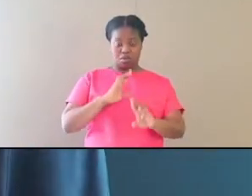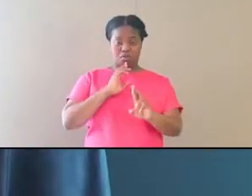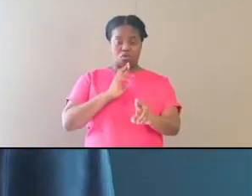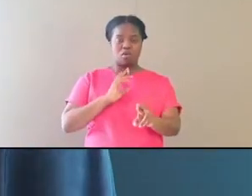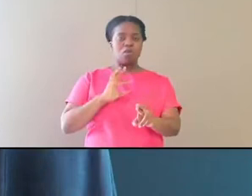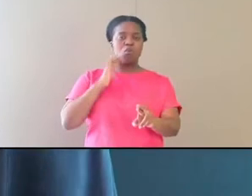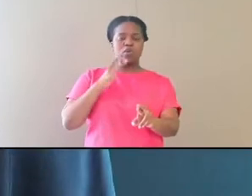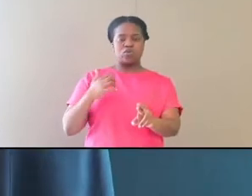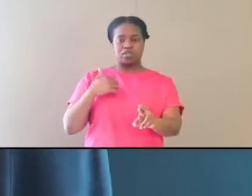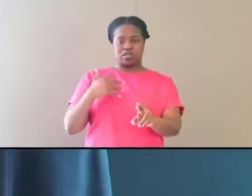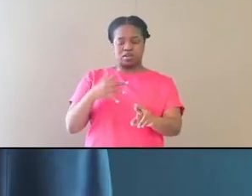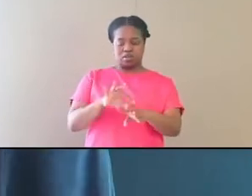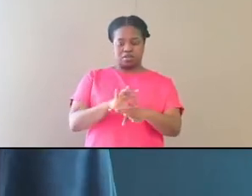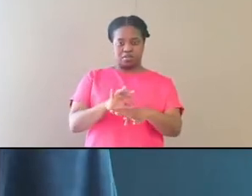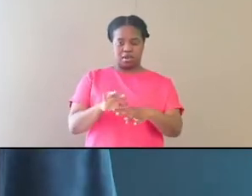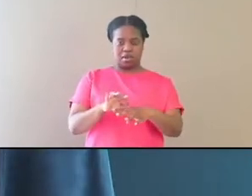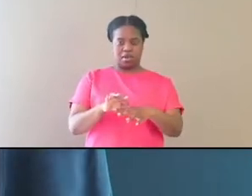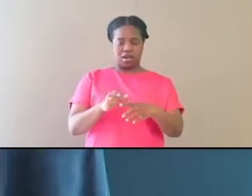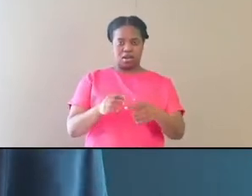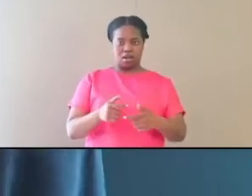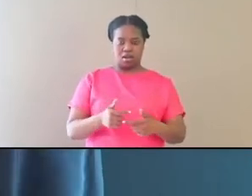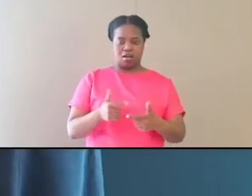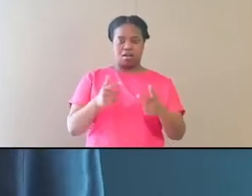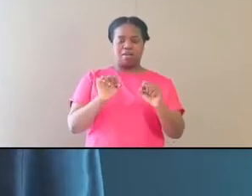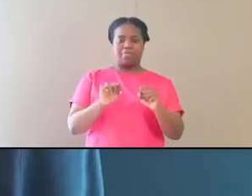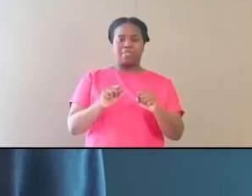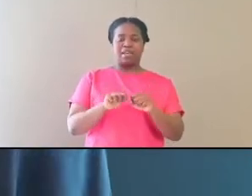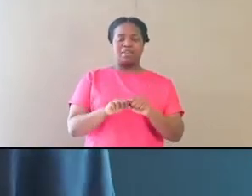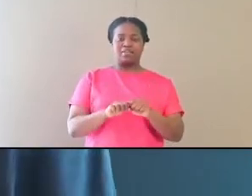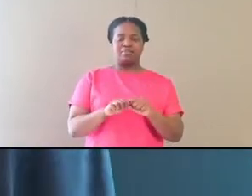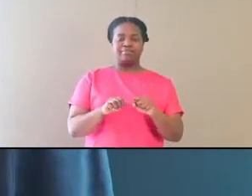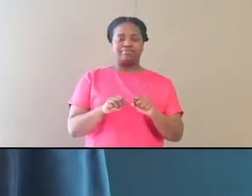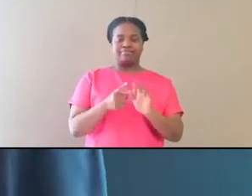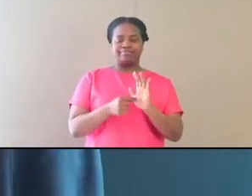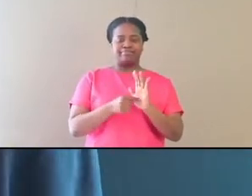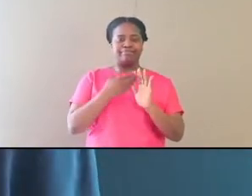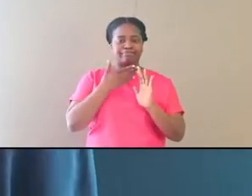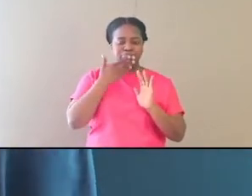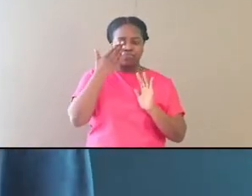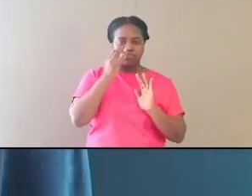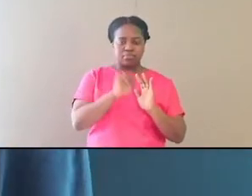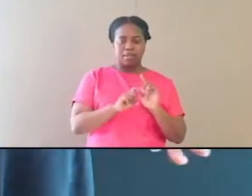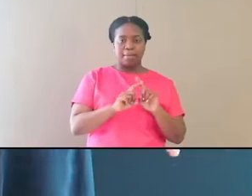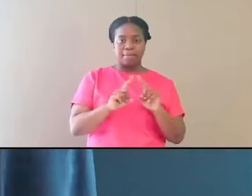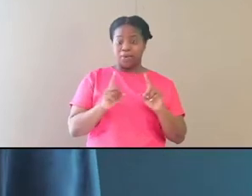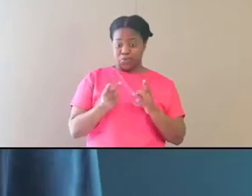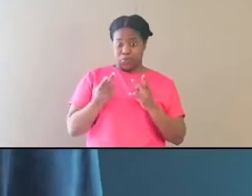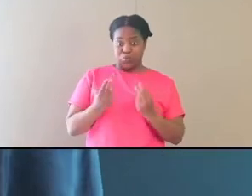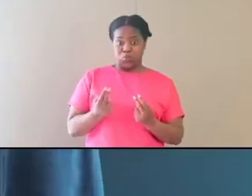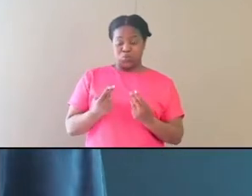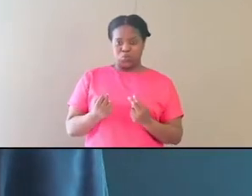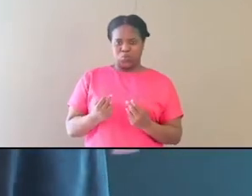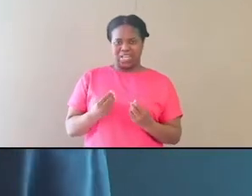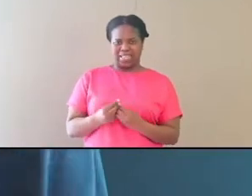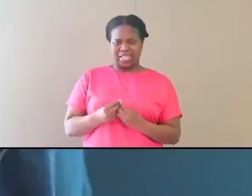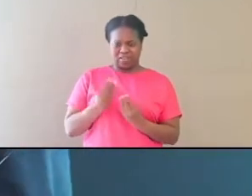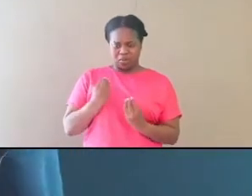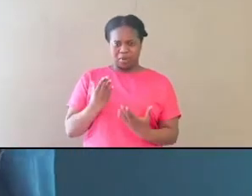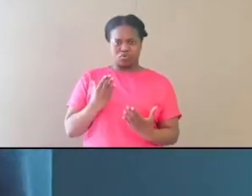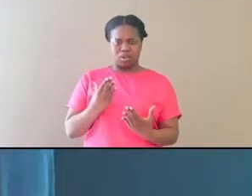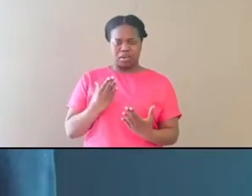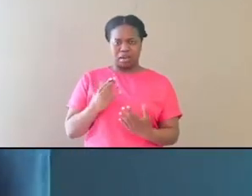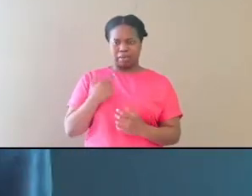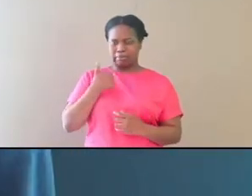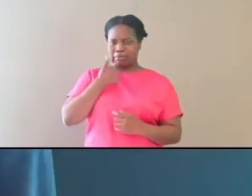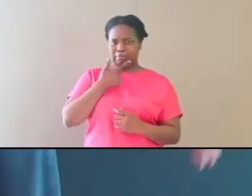get into layout and planning a launch, it starts going out of date. And in the meantime, we've had new data that has come out, which we